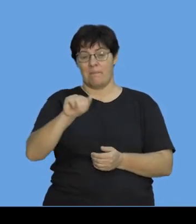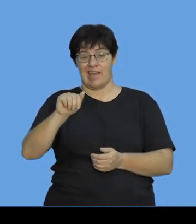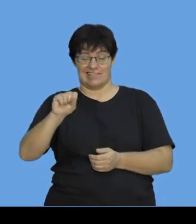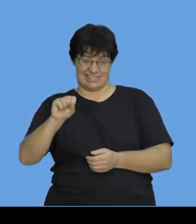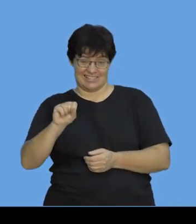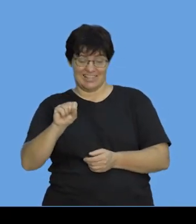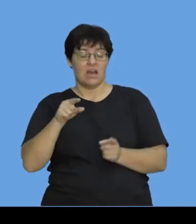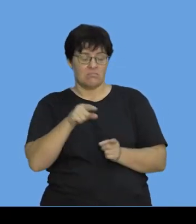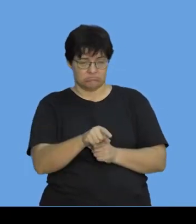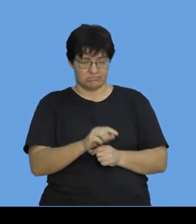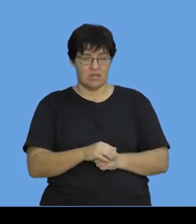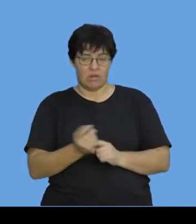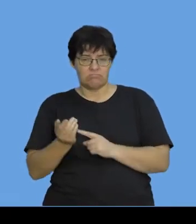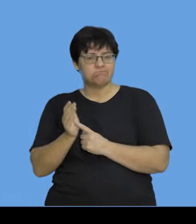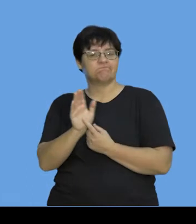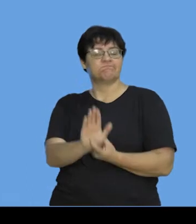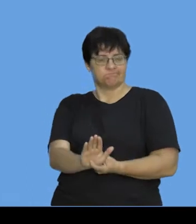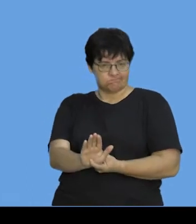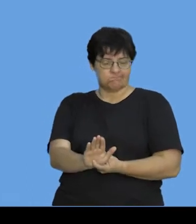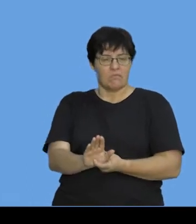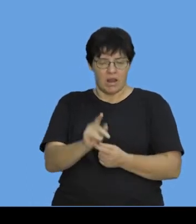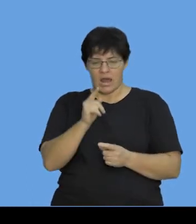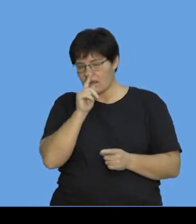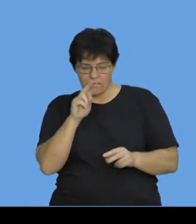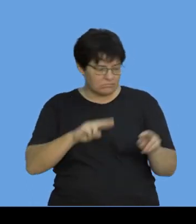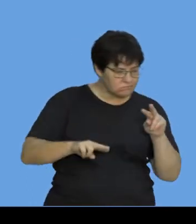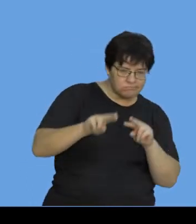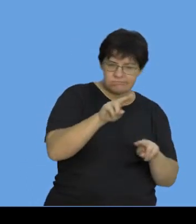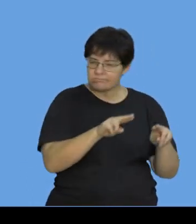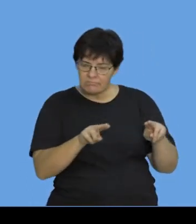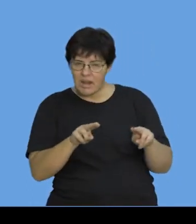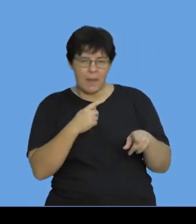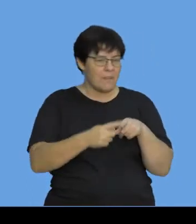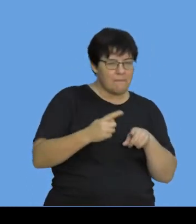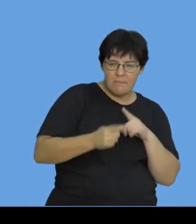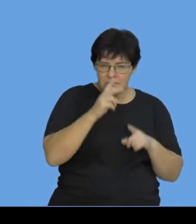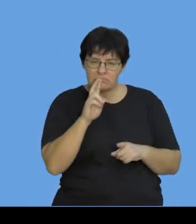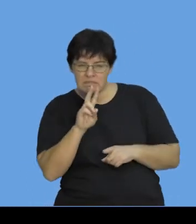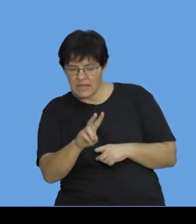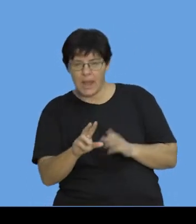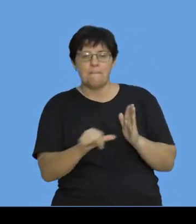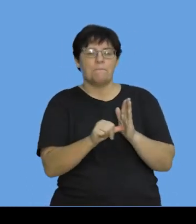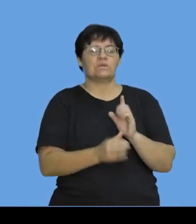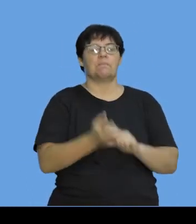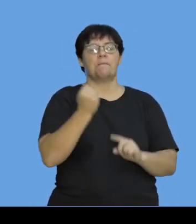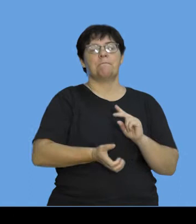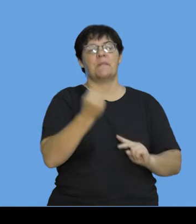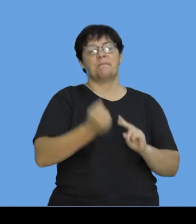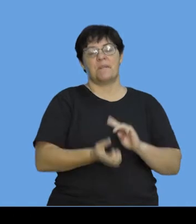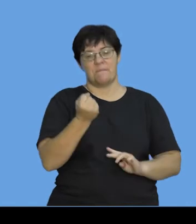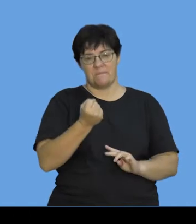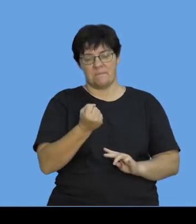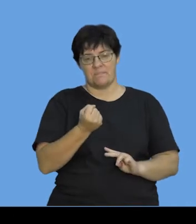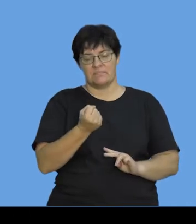PhET simulation just to try and play around and see and discover some of the very important facts regarding balancing